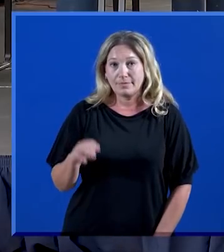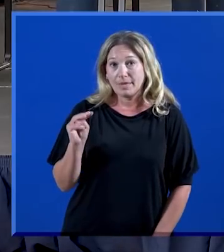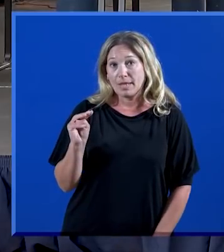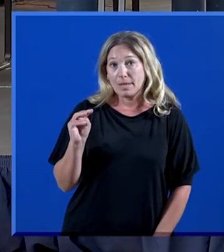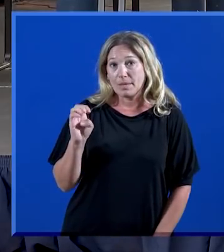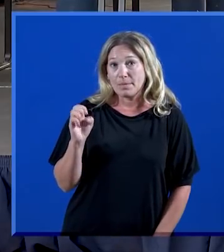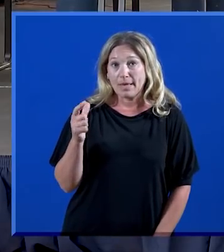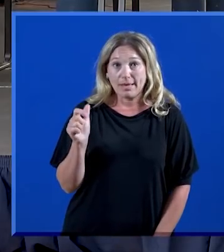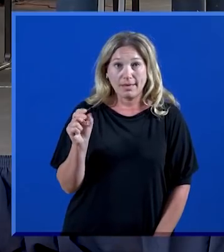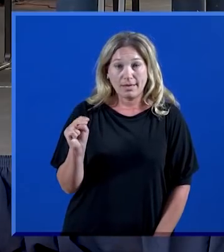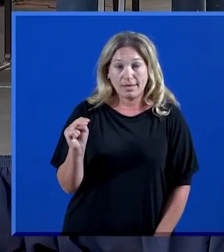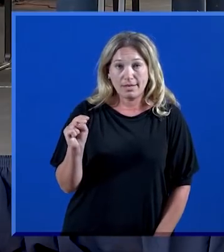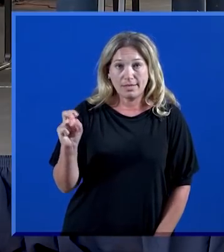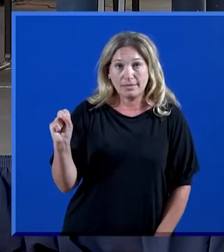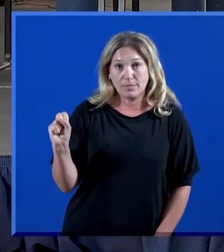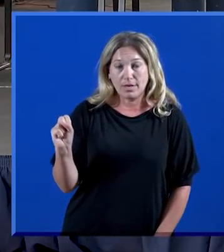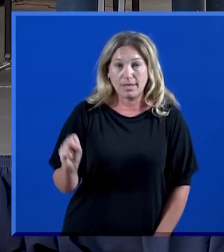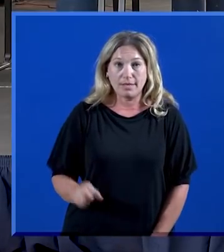Megan Samadian.